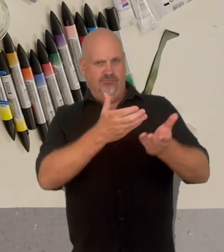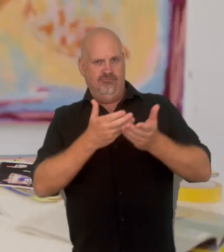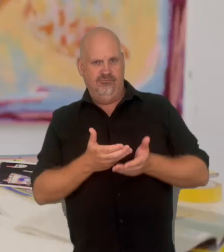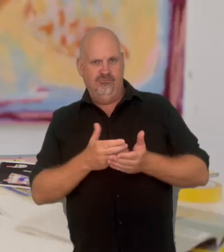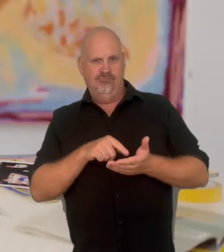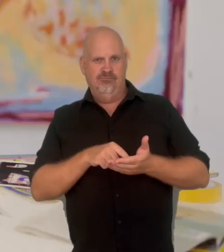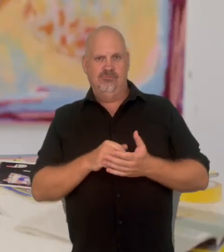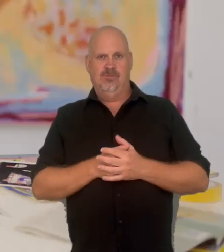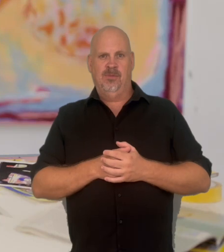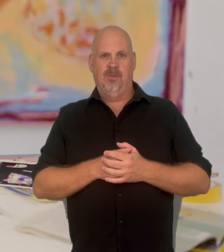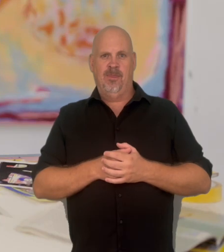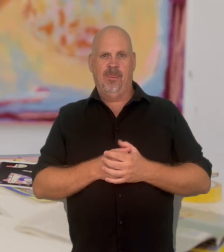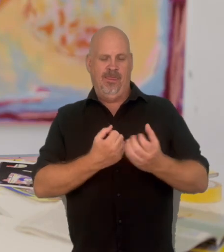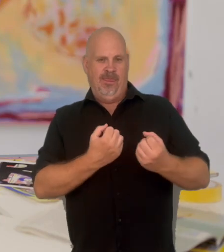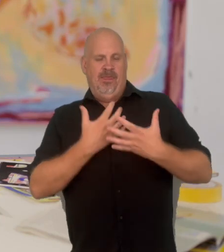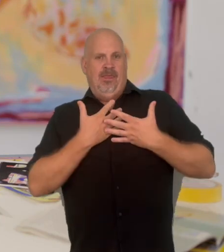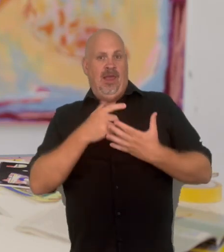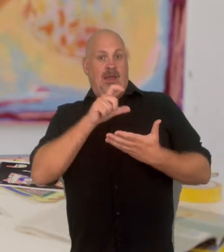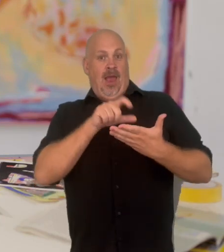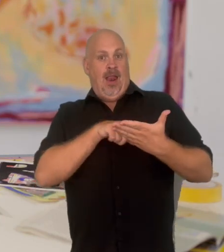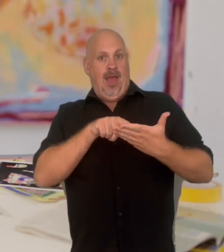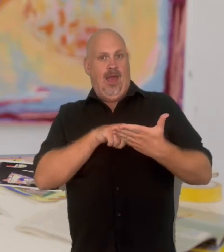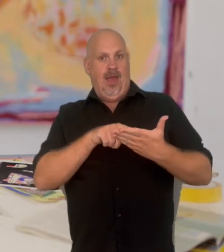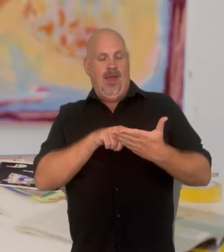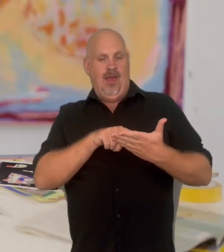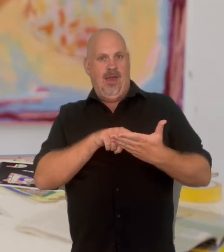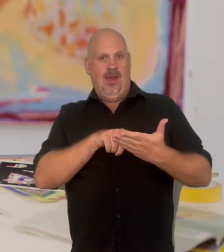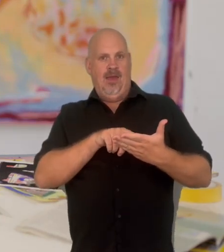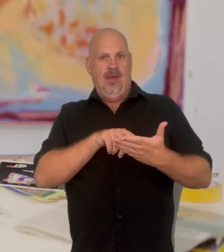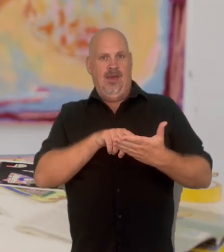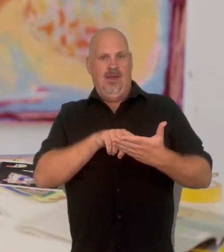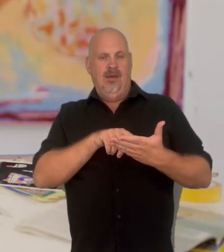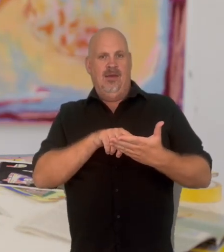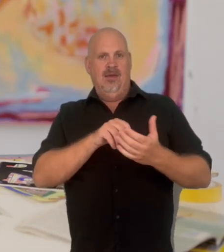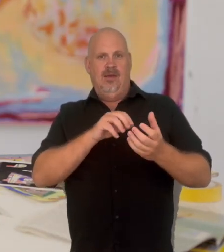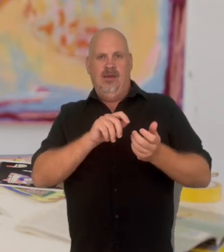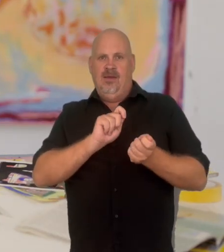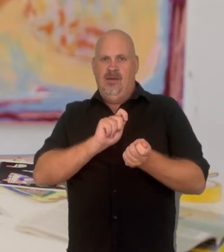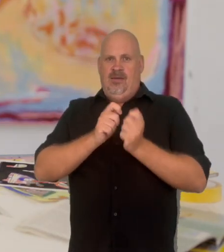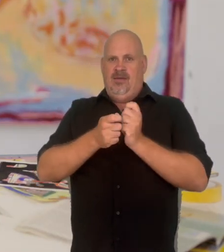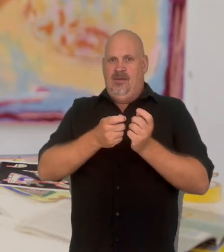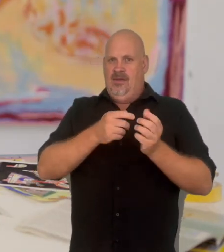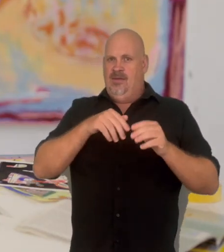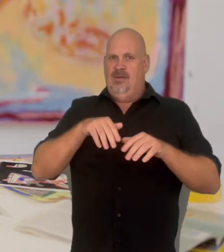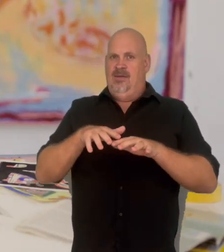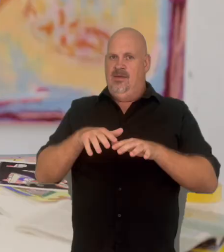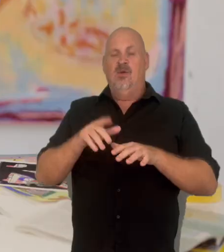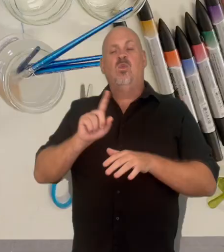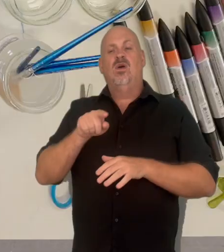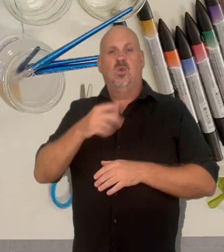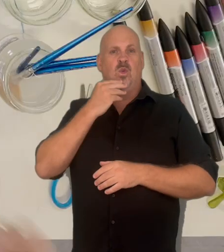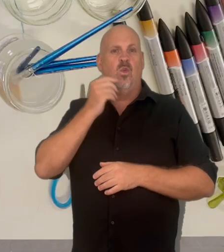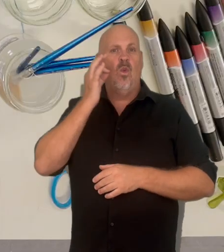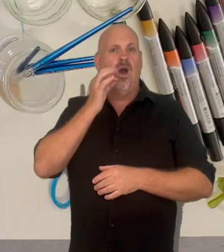let them inspire us to bring these colours into the form. I'm going to start today with these watercolour